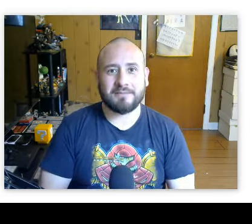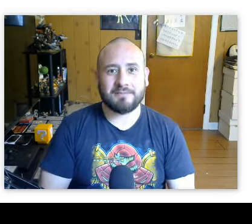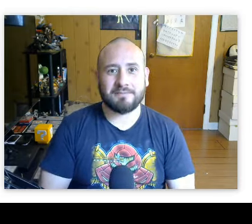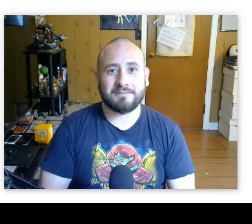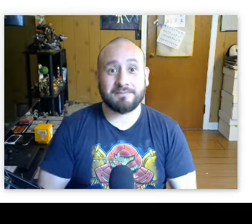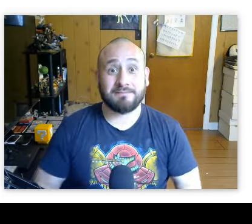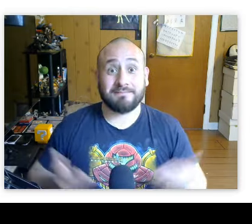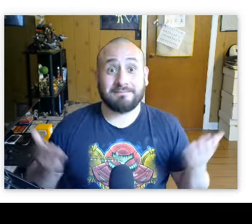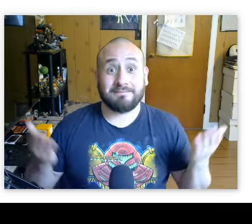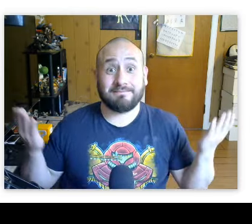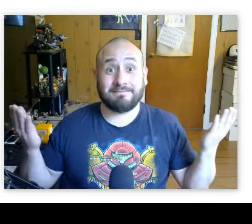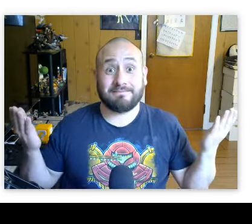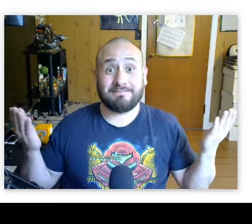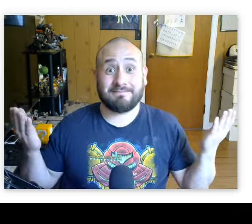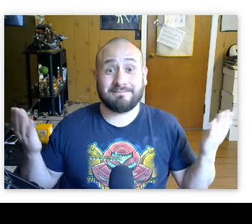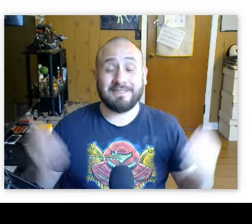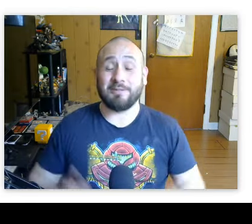pasta.